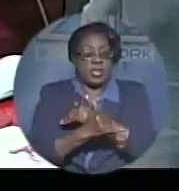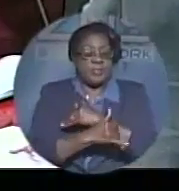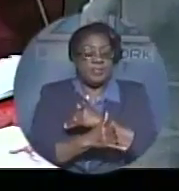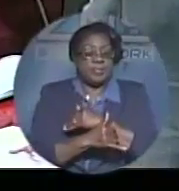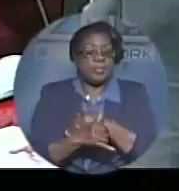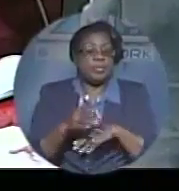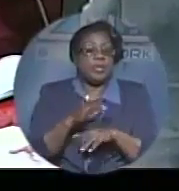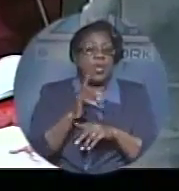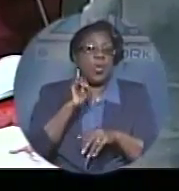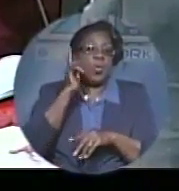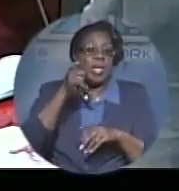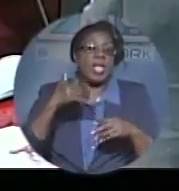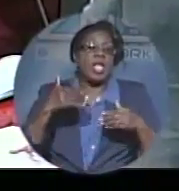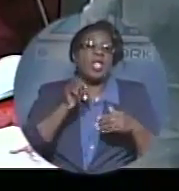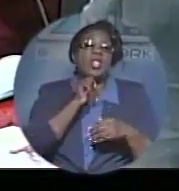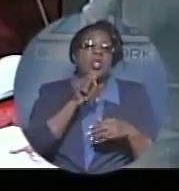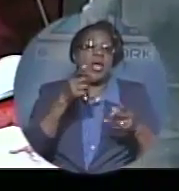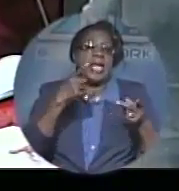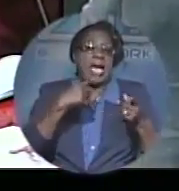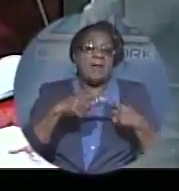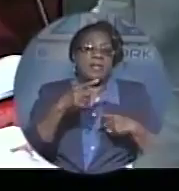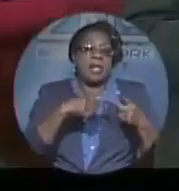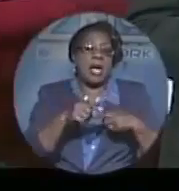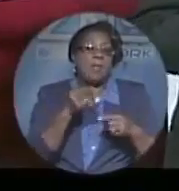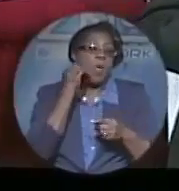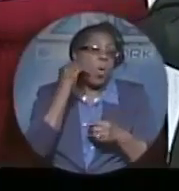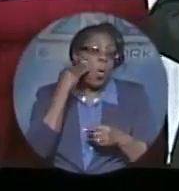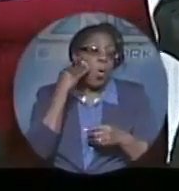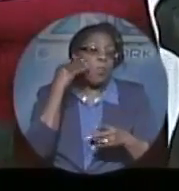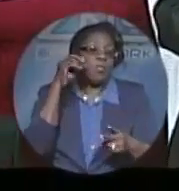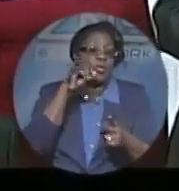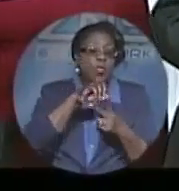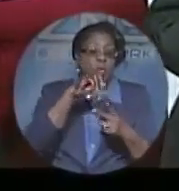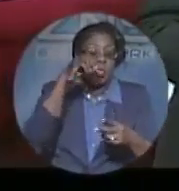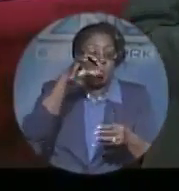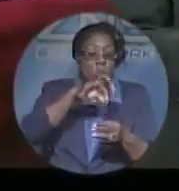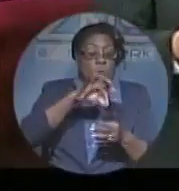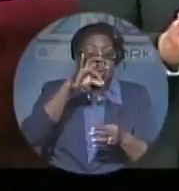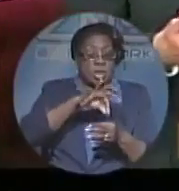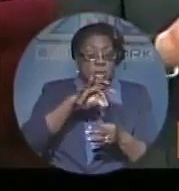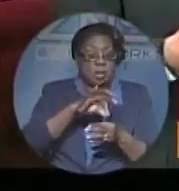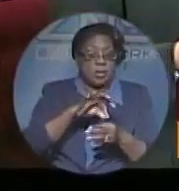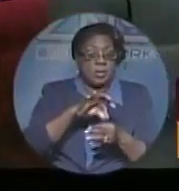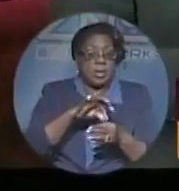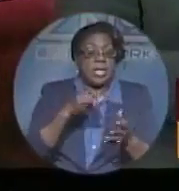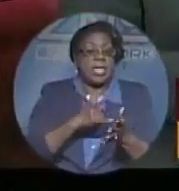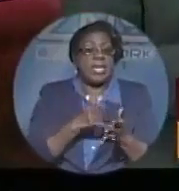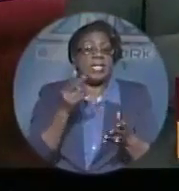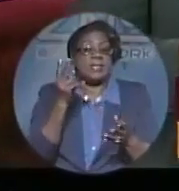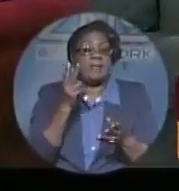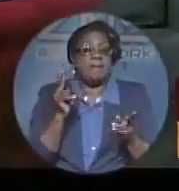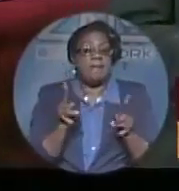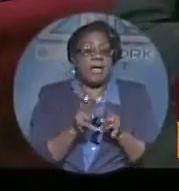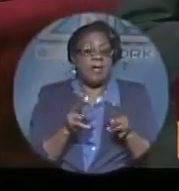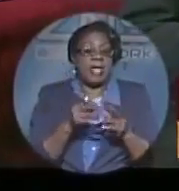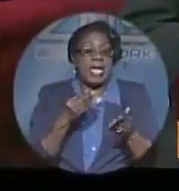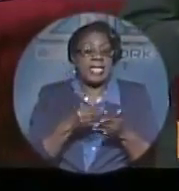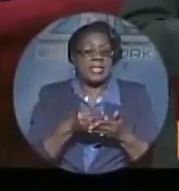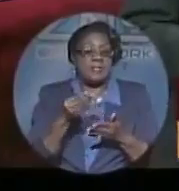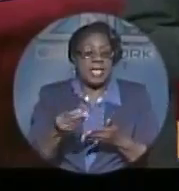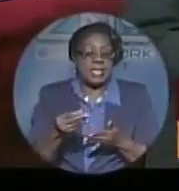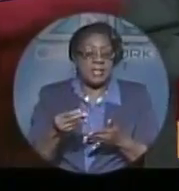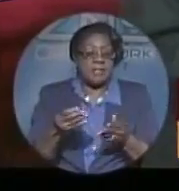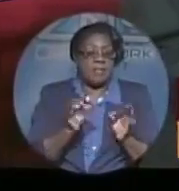burden associated with traveling home to vote. It is very expensive to families and to students and